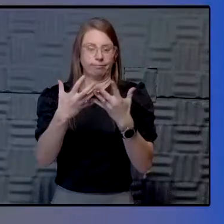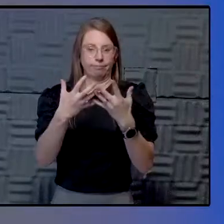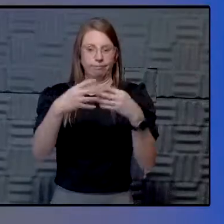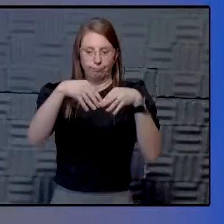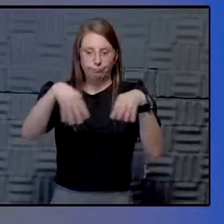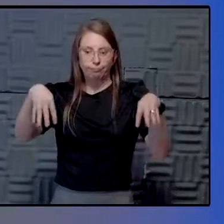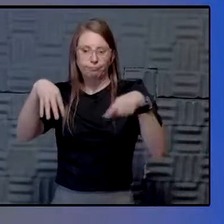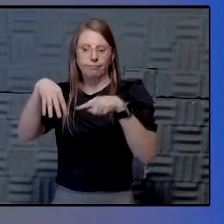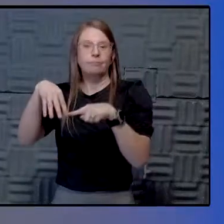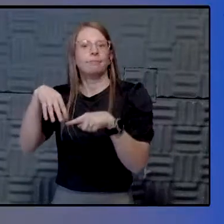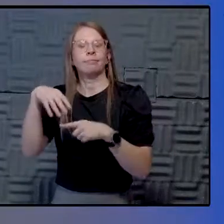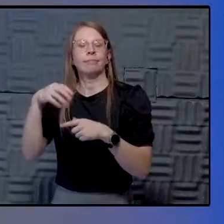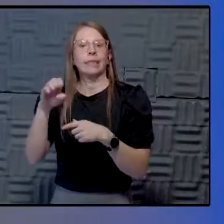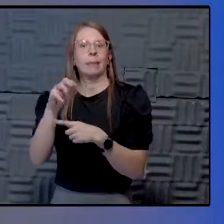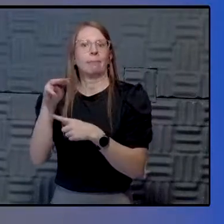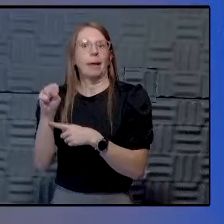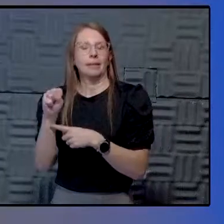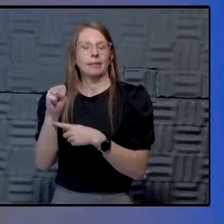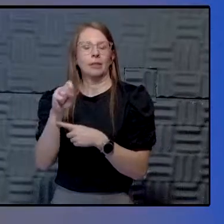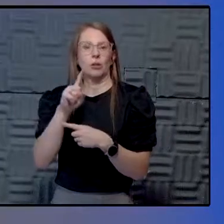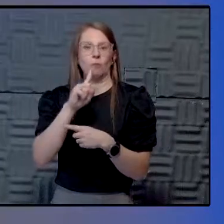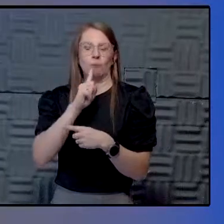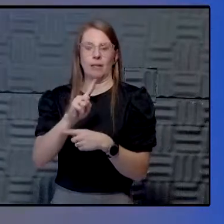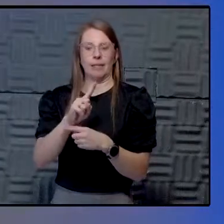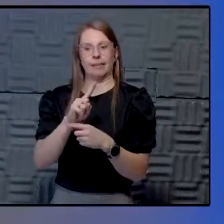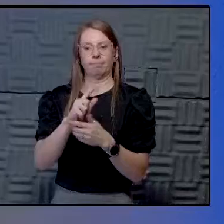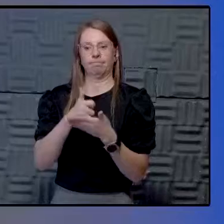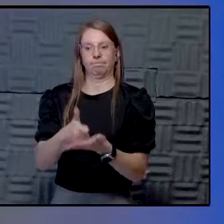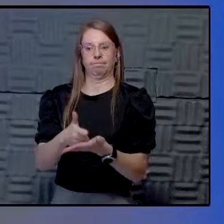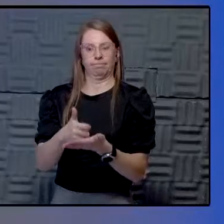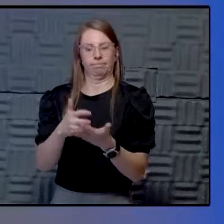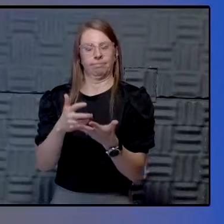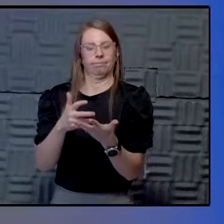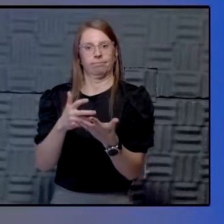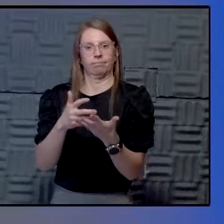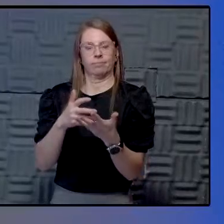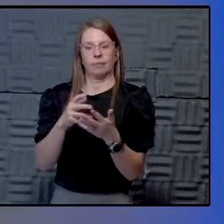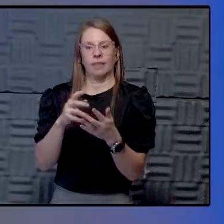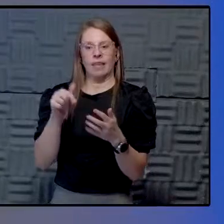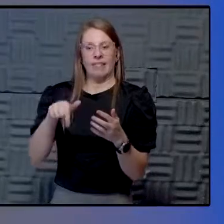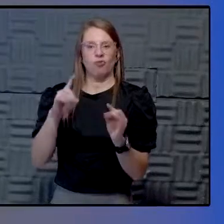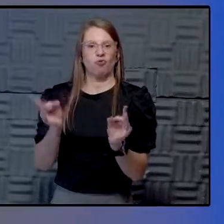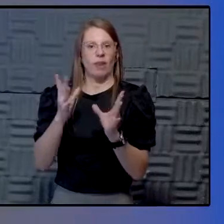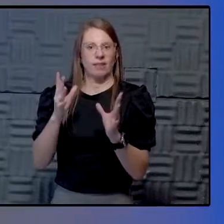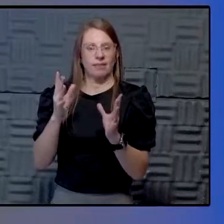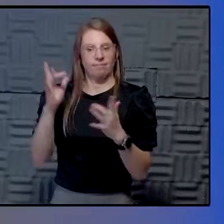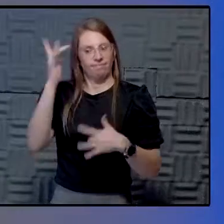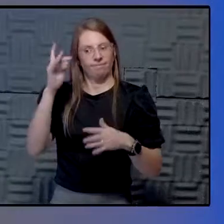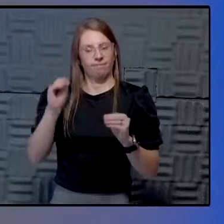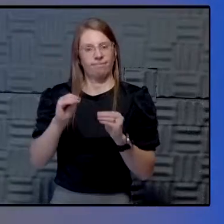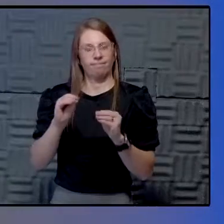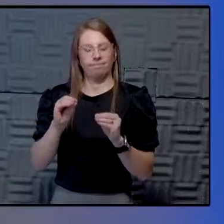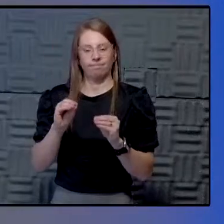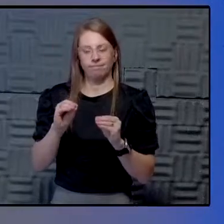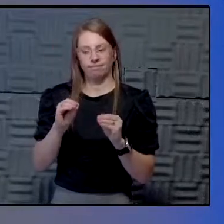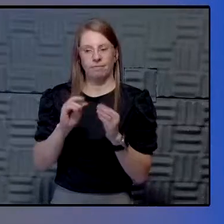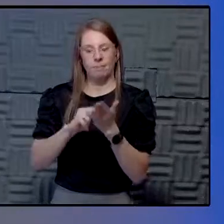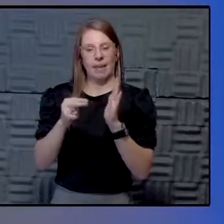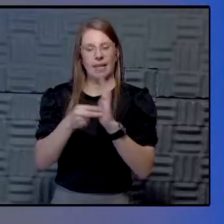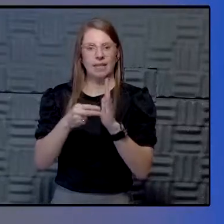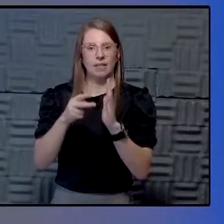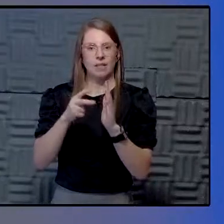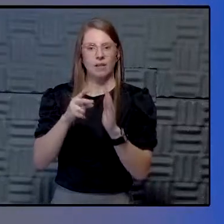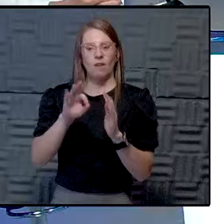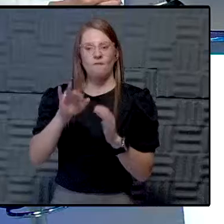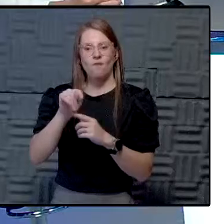that really makes a difference. And this crisis has taught us anything, is the importance of frontline care